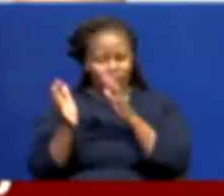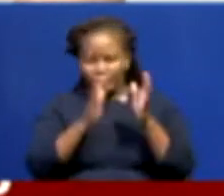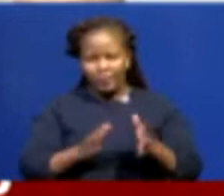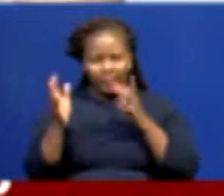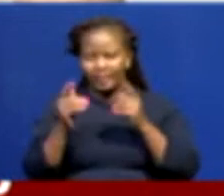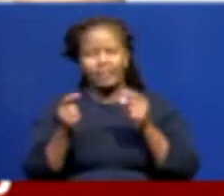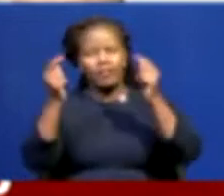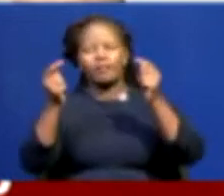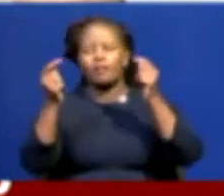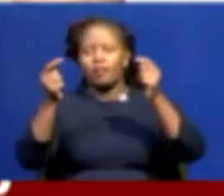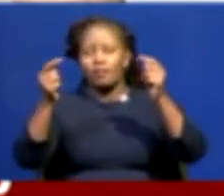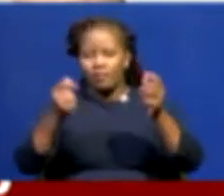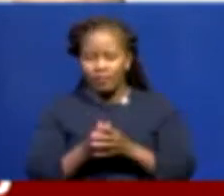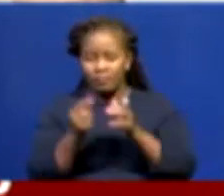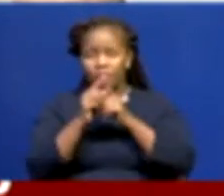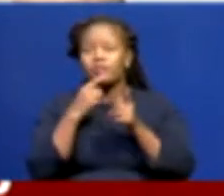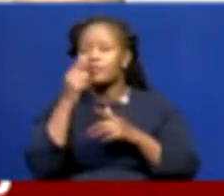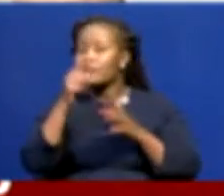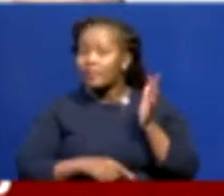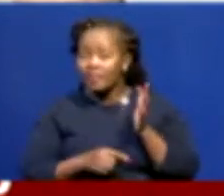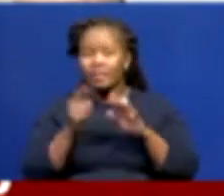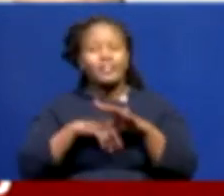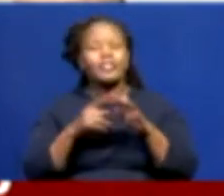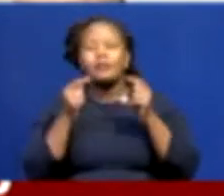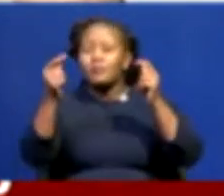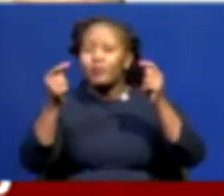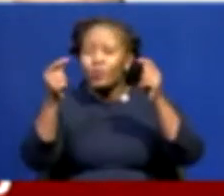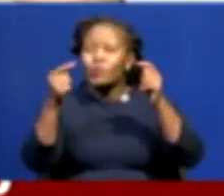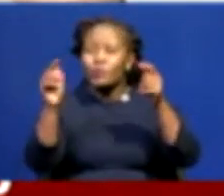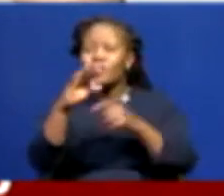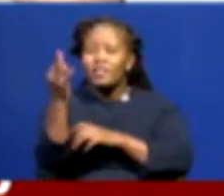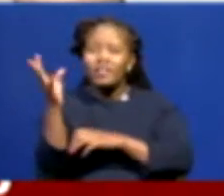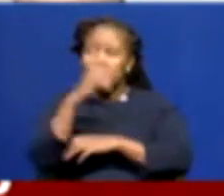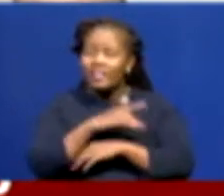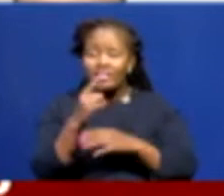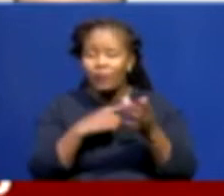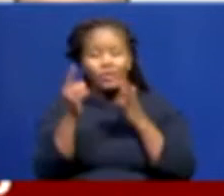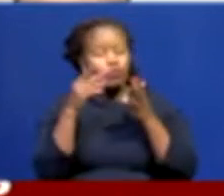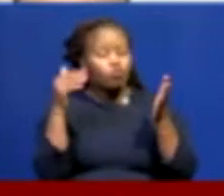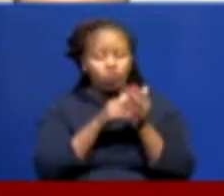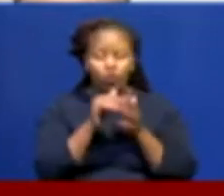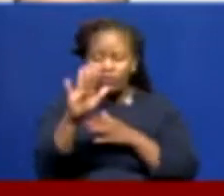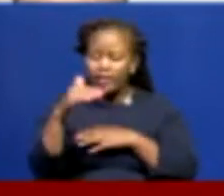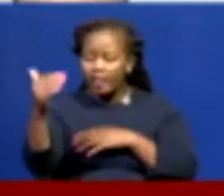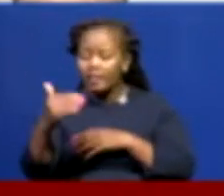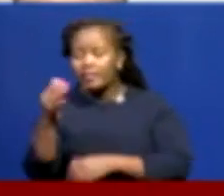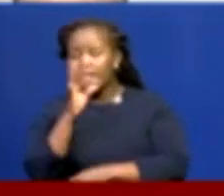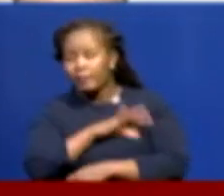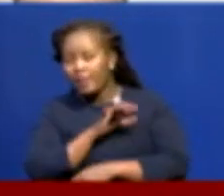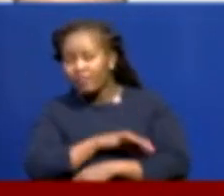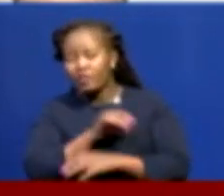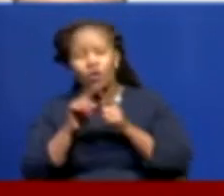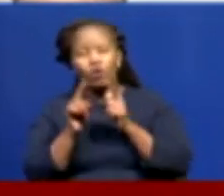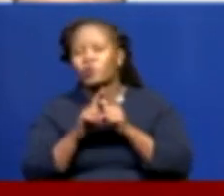The traders say the escalation of the demonstrations to 3 days a week will not only deny them their daily bread, but will increase the